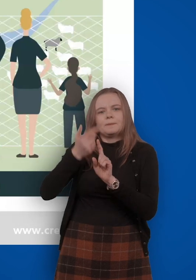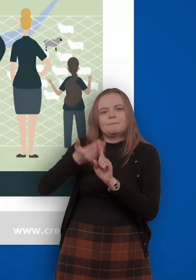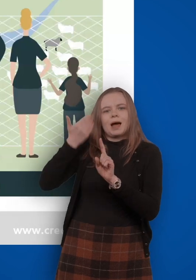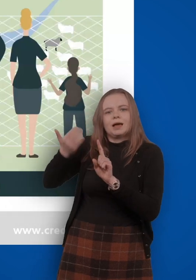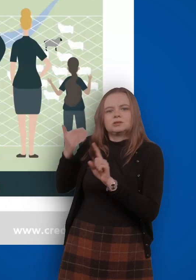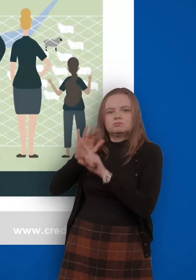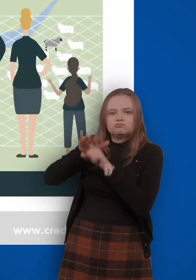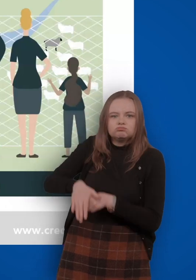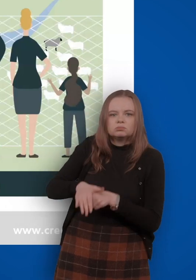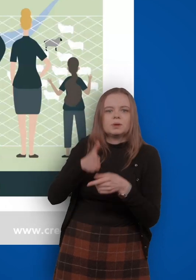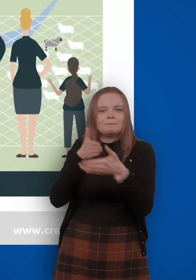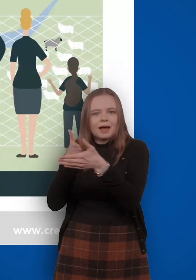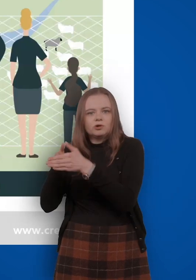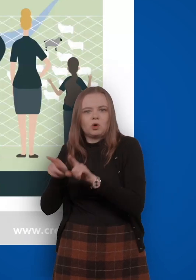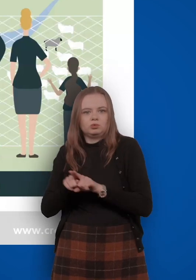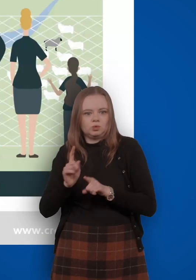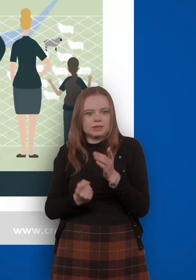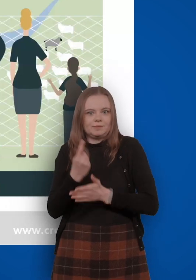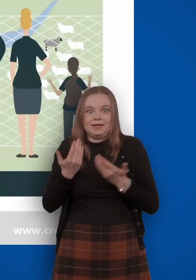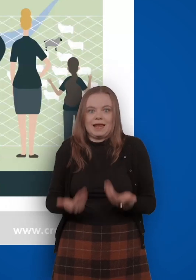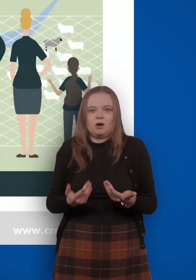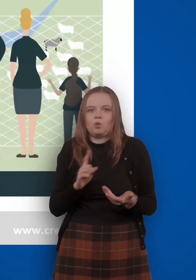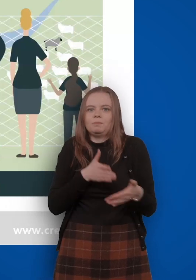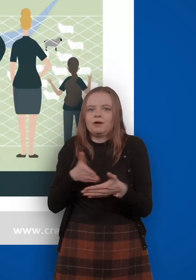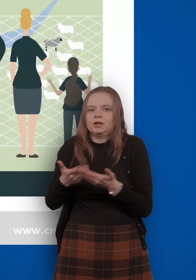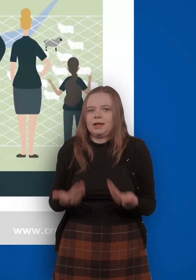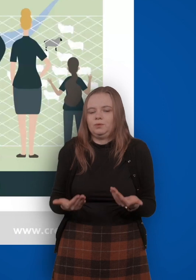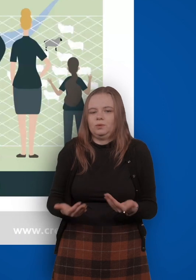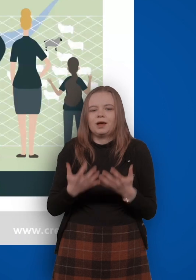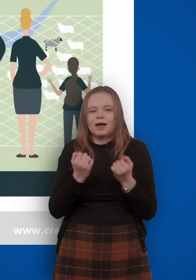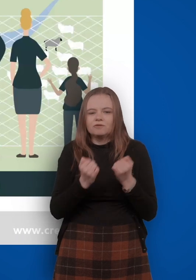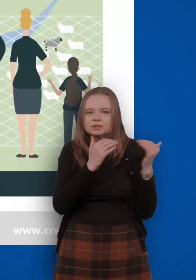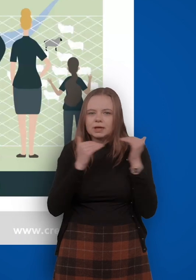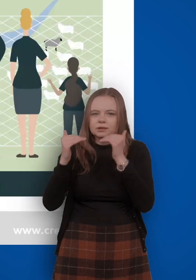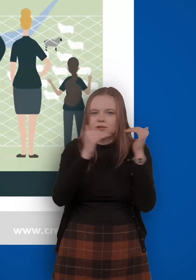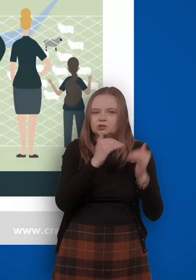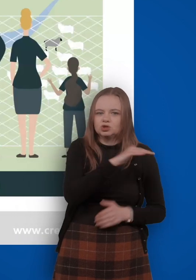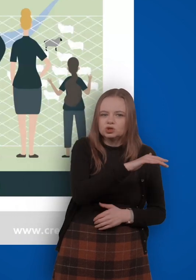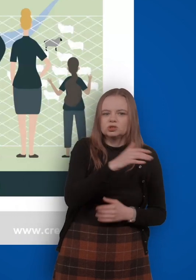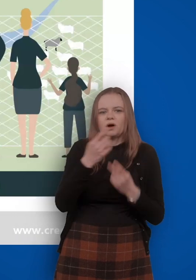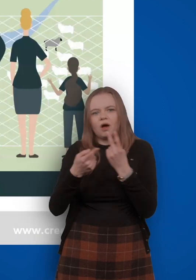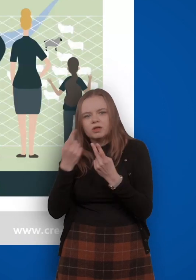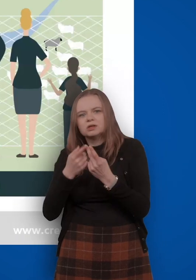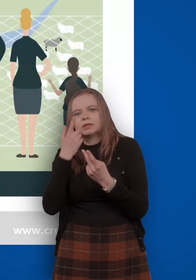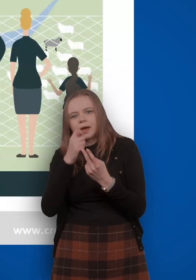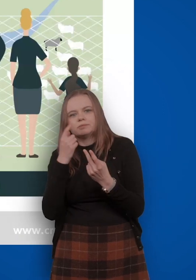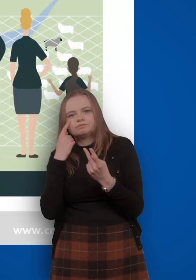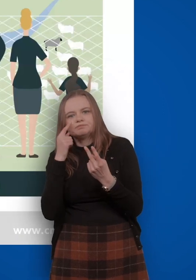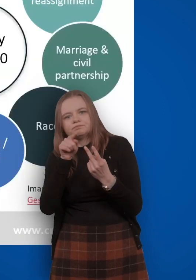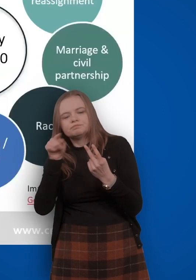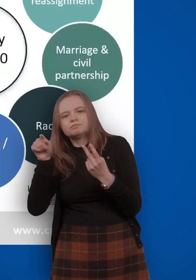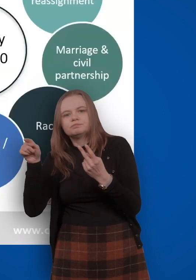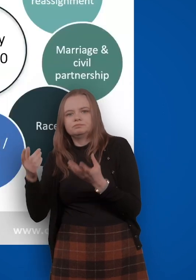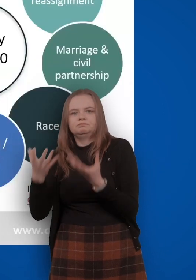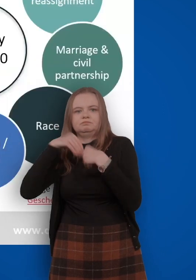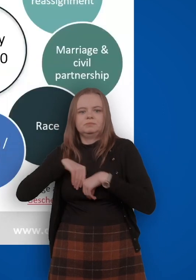discrimination and barriers as well as current ones. And there are some standards there. There are many others just to take a look at and give yourselves a